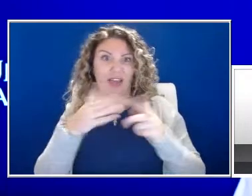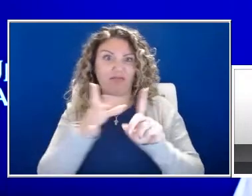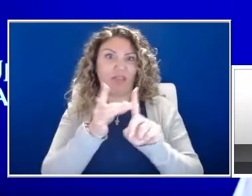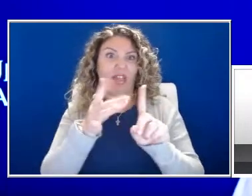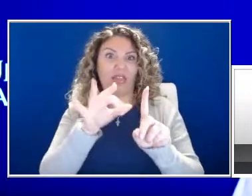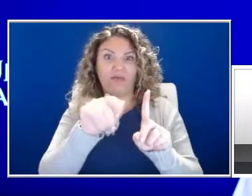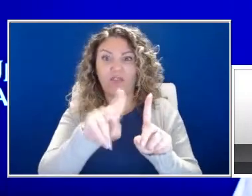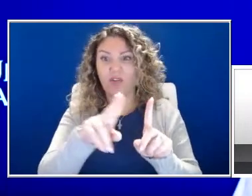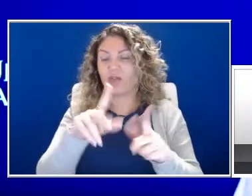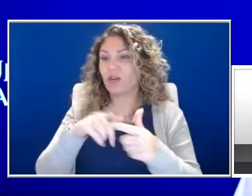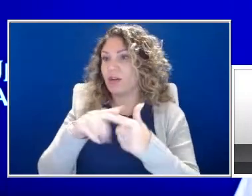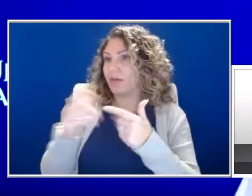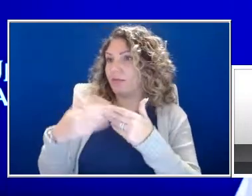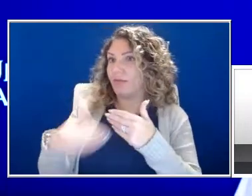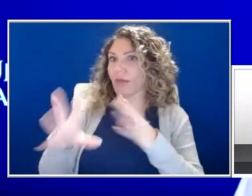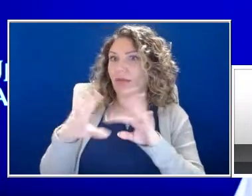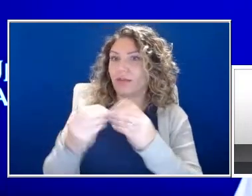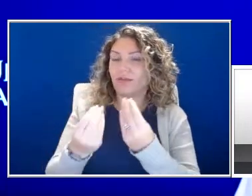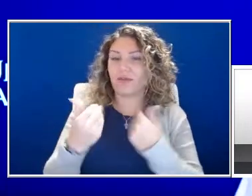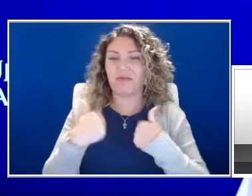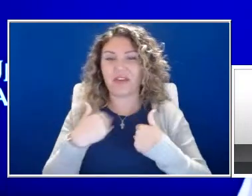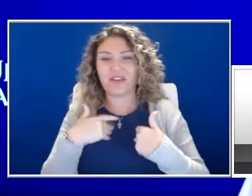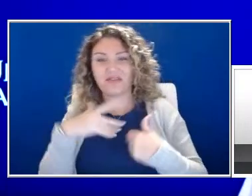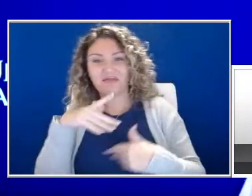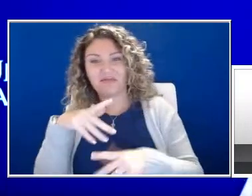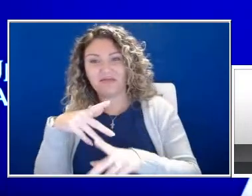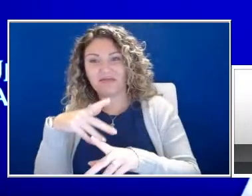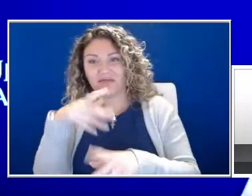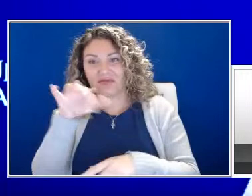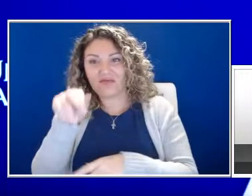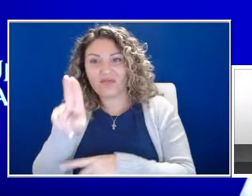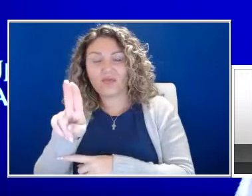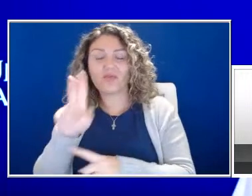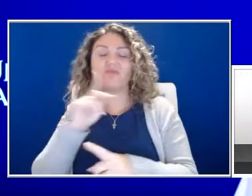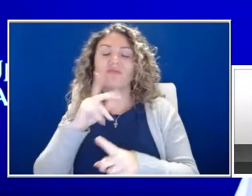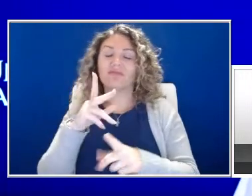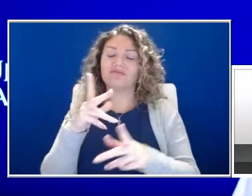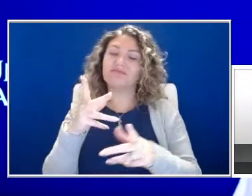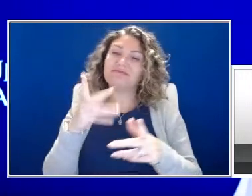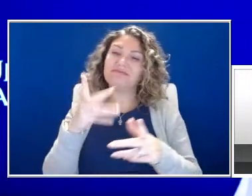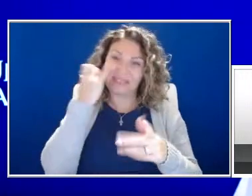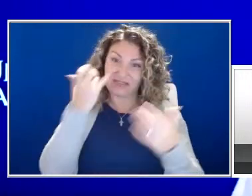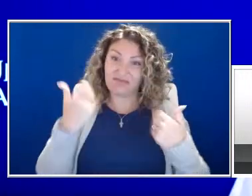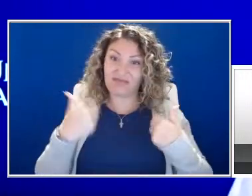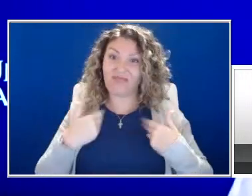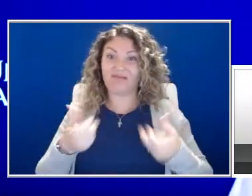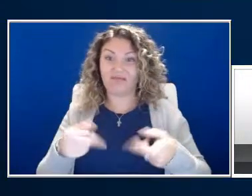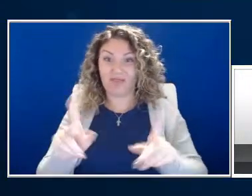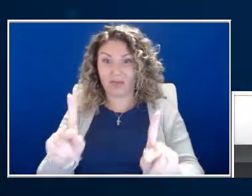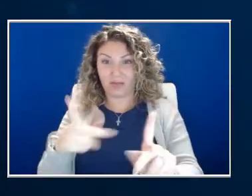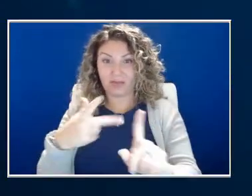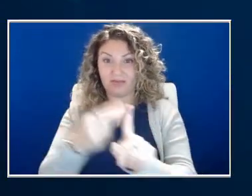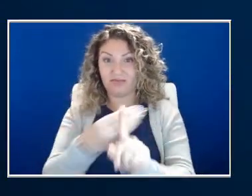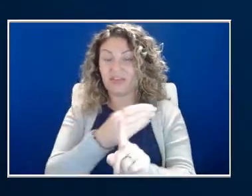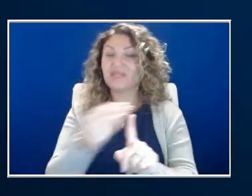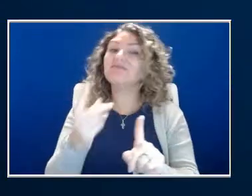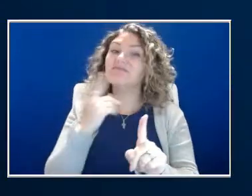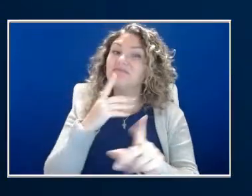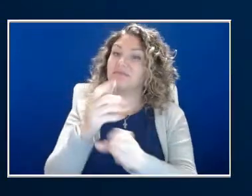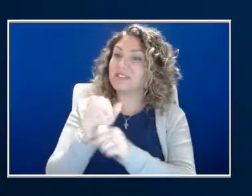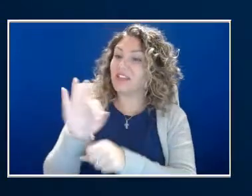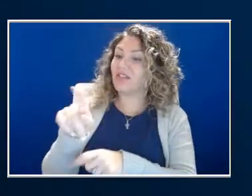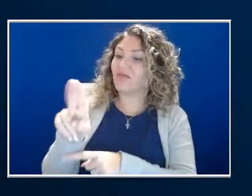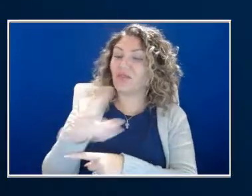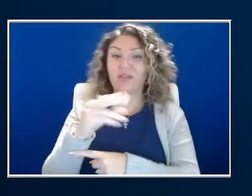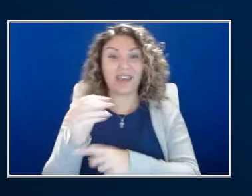you have that opportunity, go ahead and get your child vaccinated for flu and make sure their COVID vaccines are updated as well. That's the same message we always say